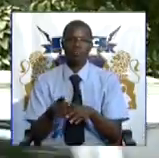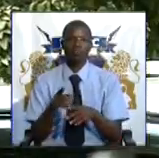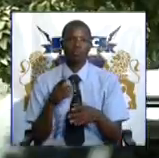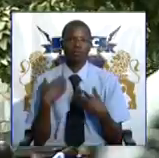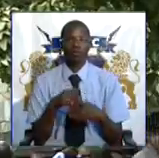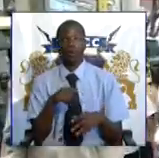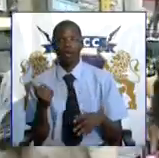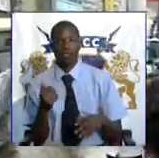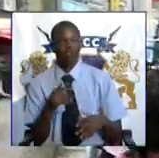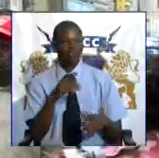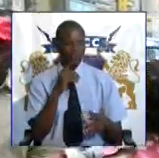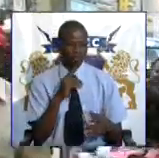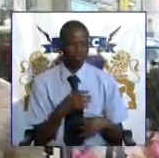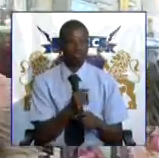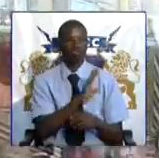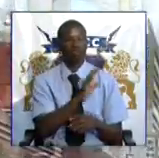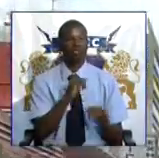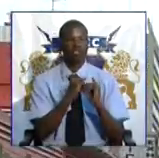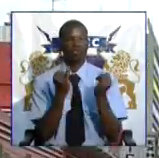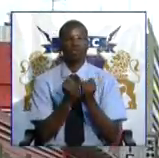their behalf. Indeed,